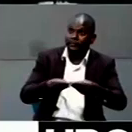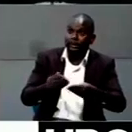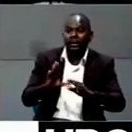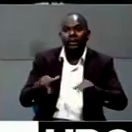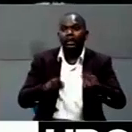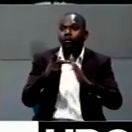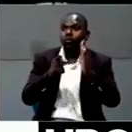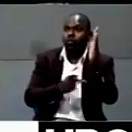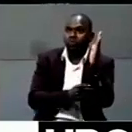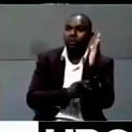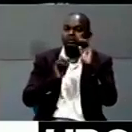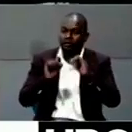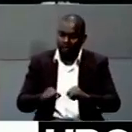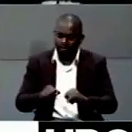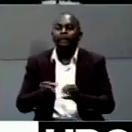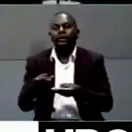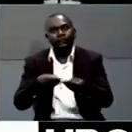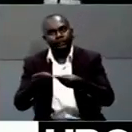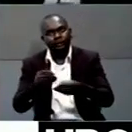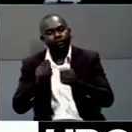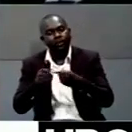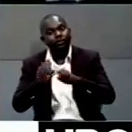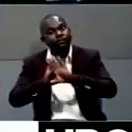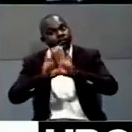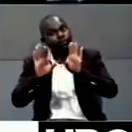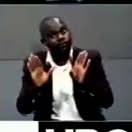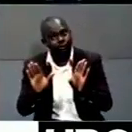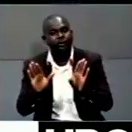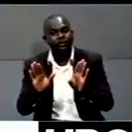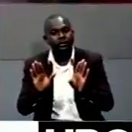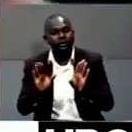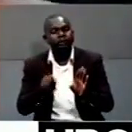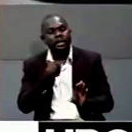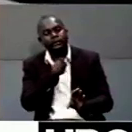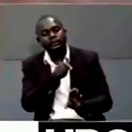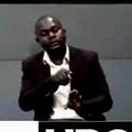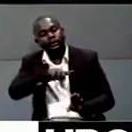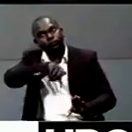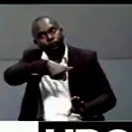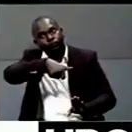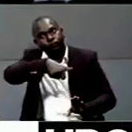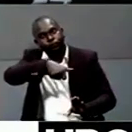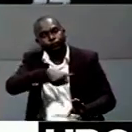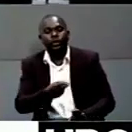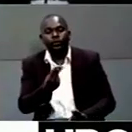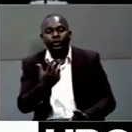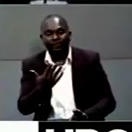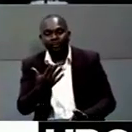can do, they can sell it. But it should be known that at that top, it is 25 shillings